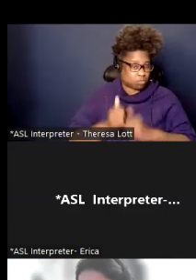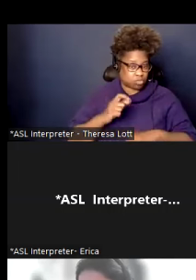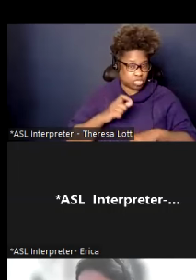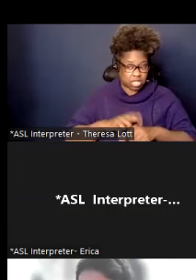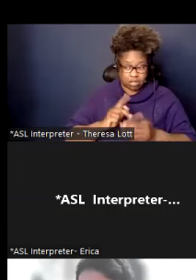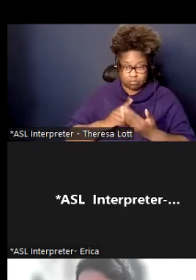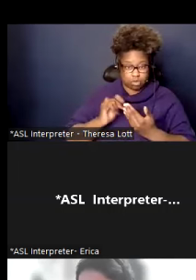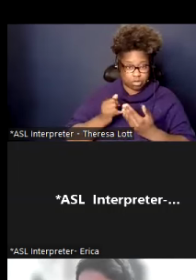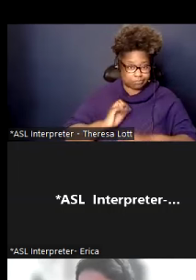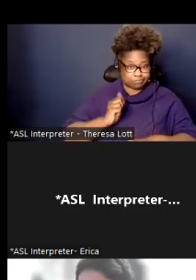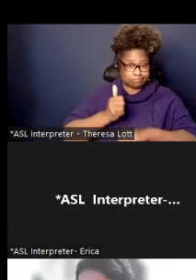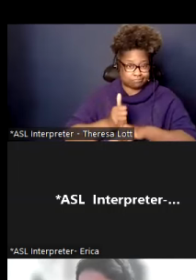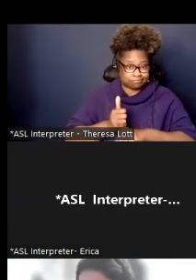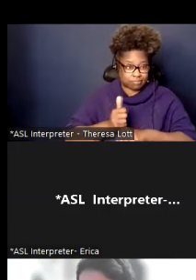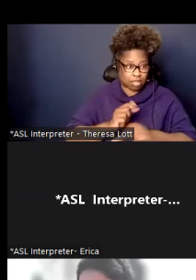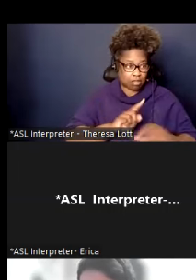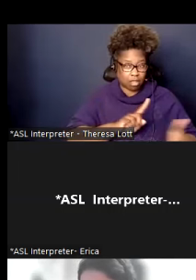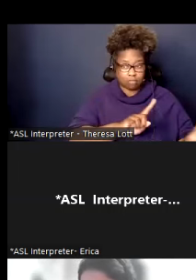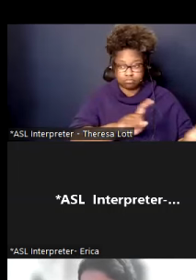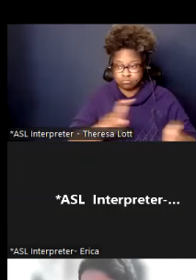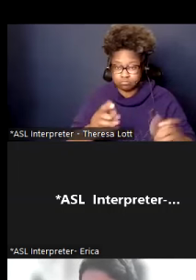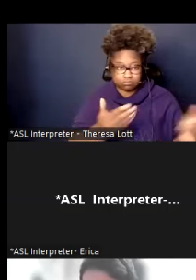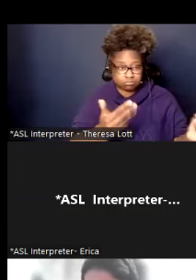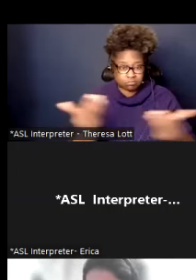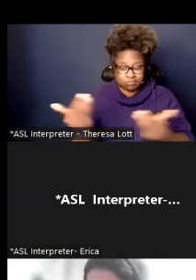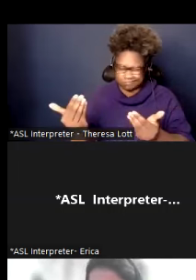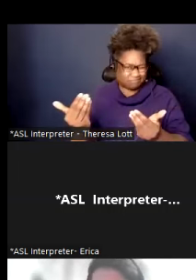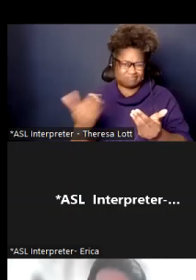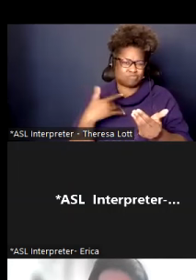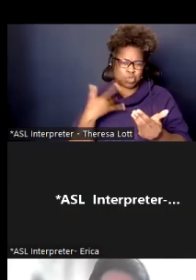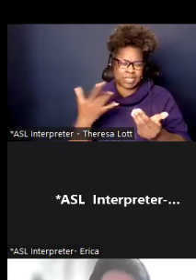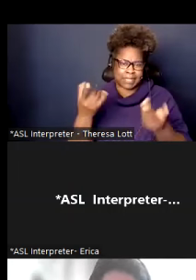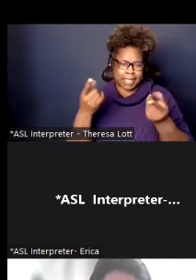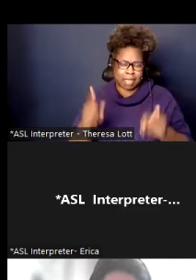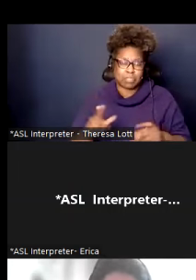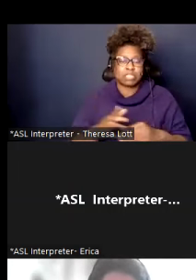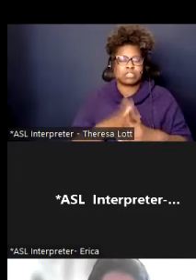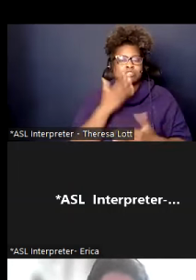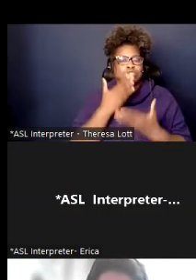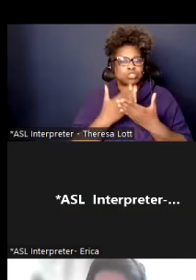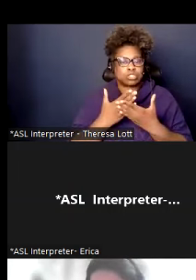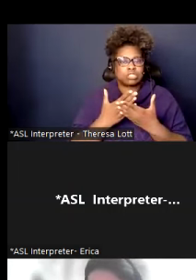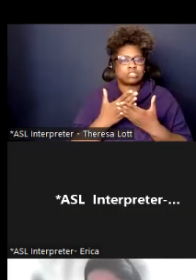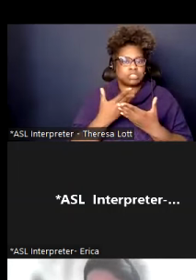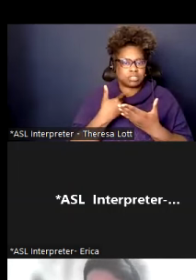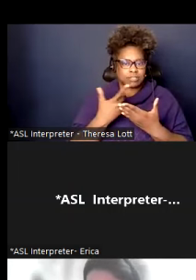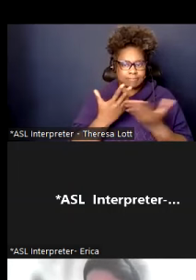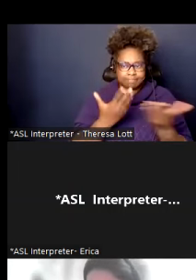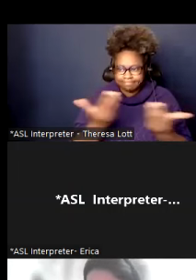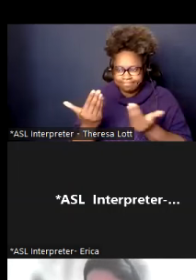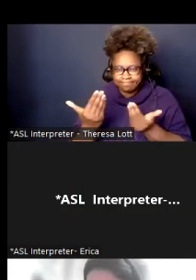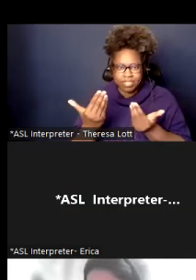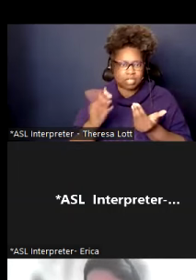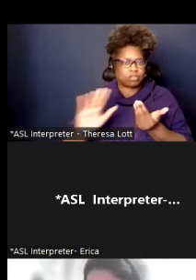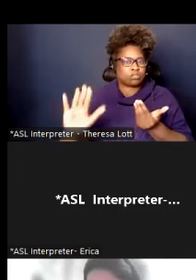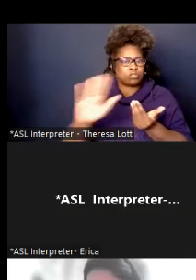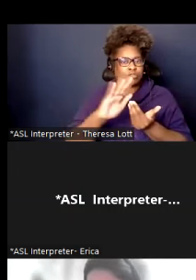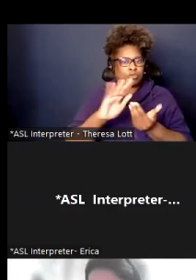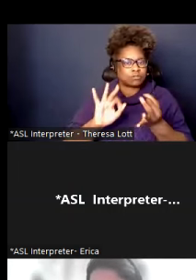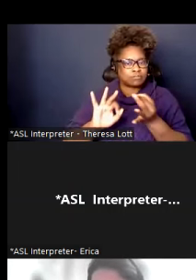and get to hear from you in our communities.